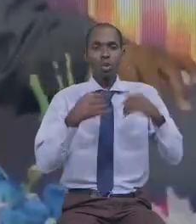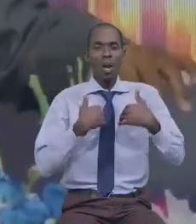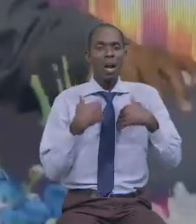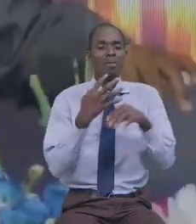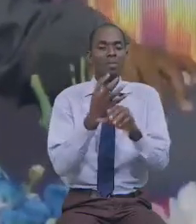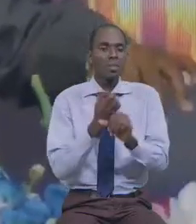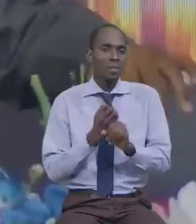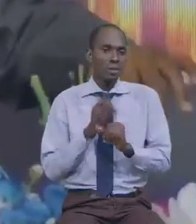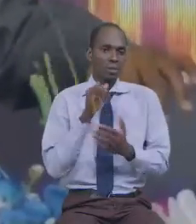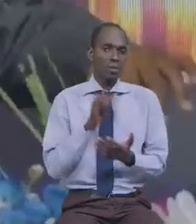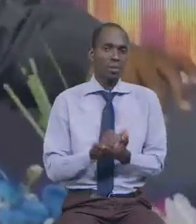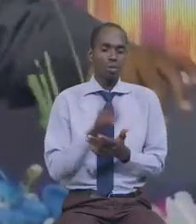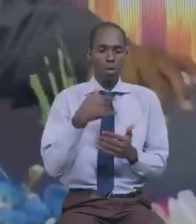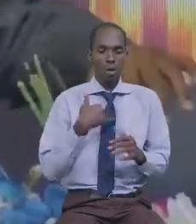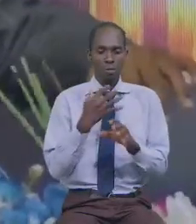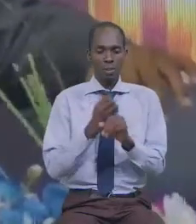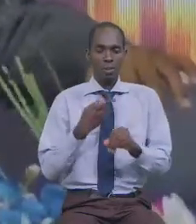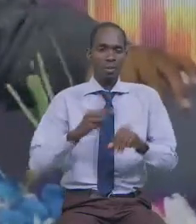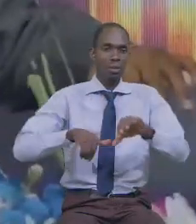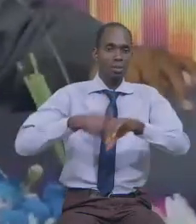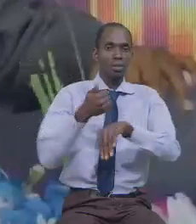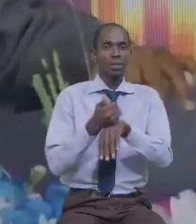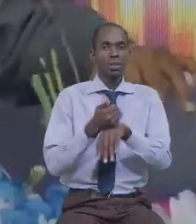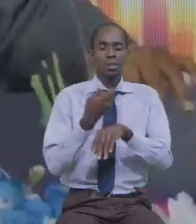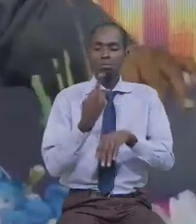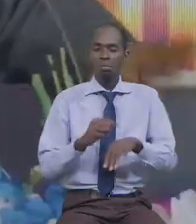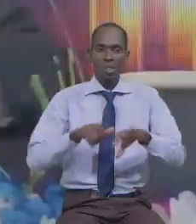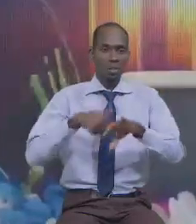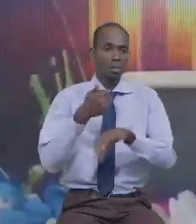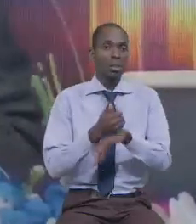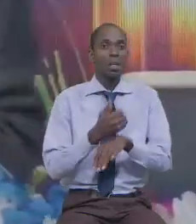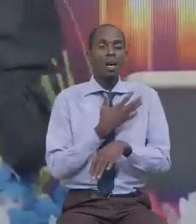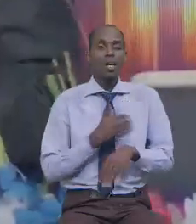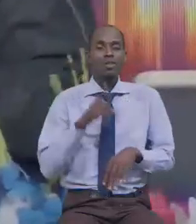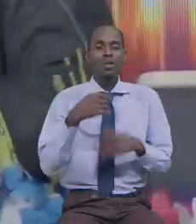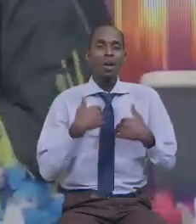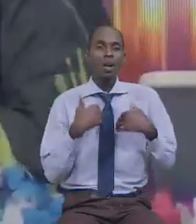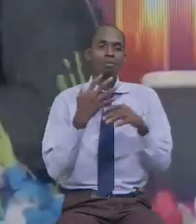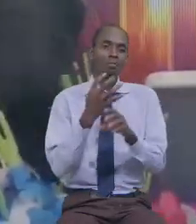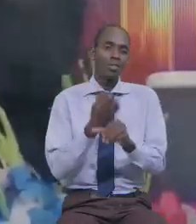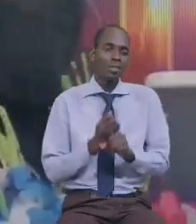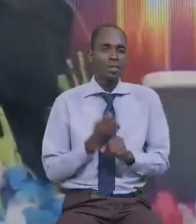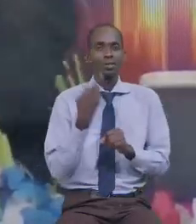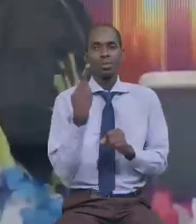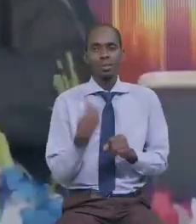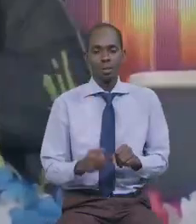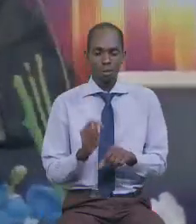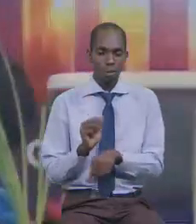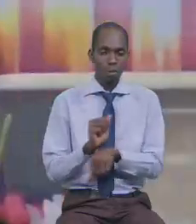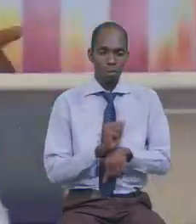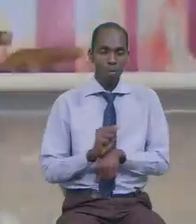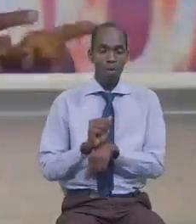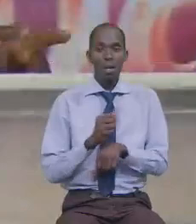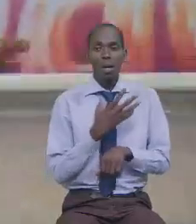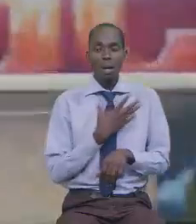received the affirmation, the confirmation, and you have received the operation and the revelation from